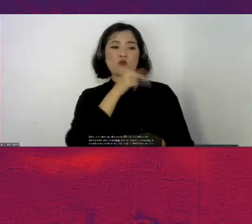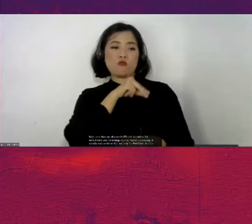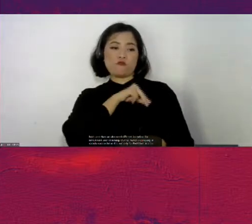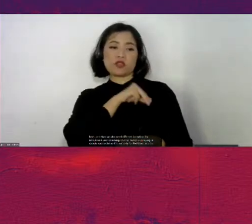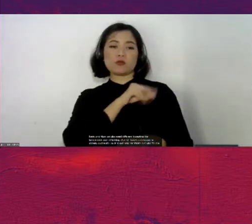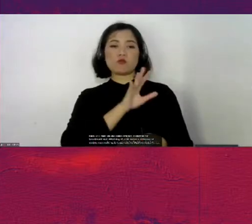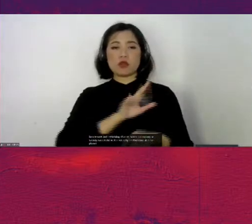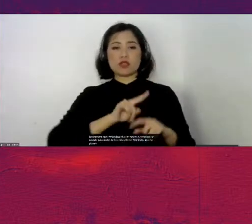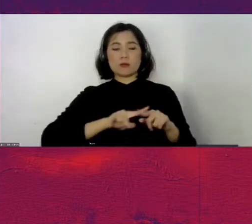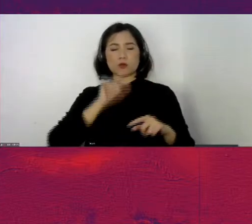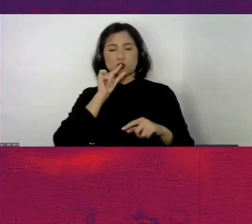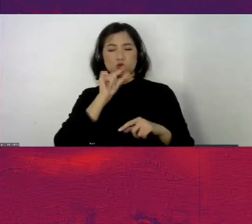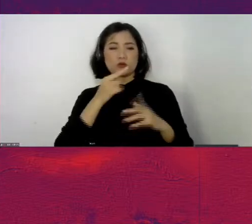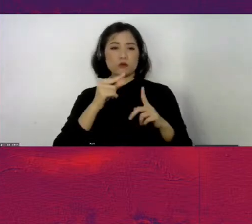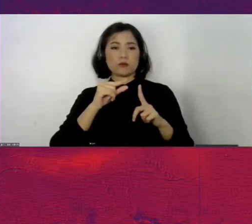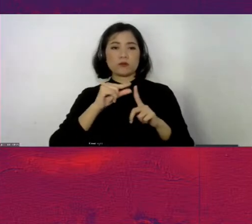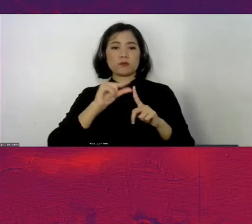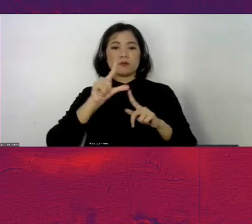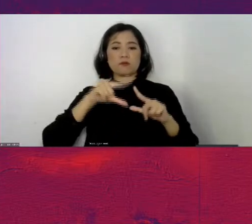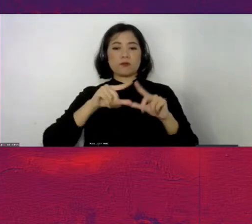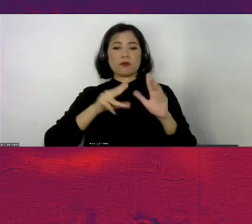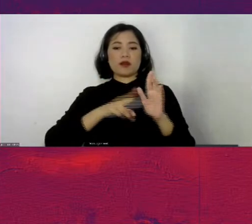Yeah. Okay, next.